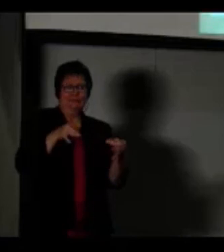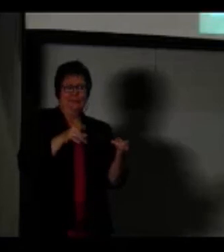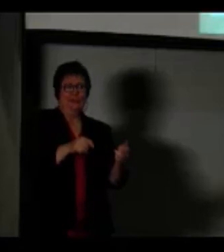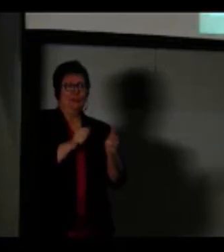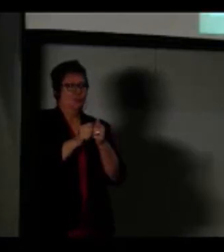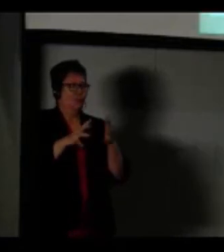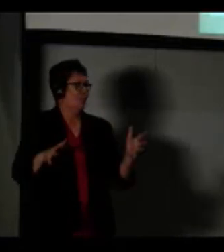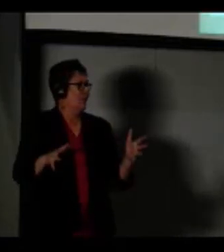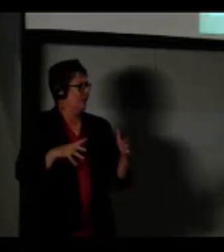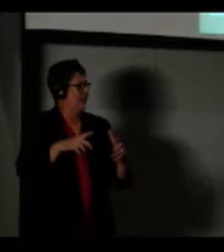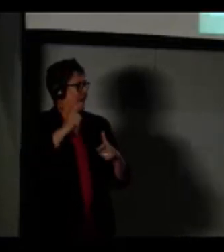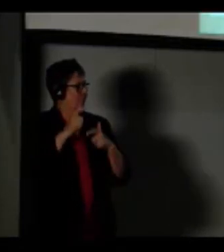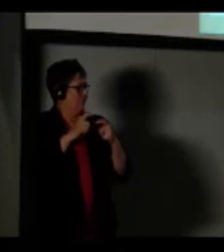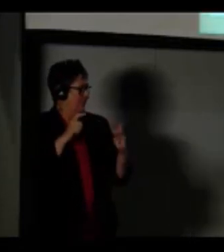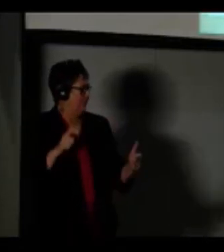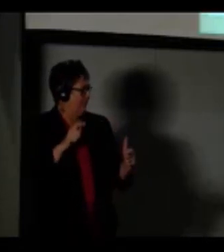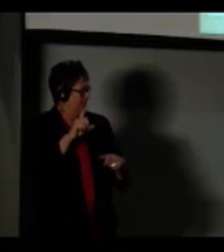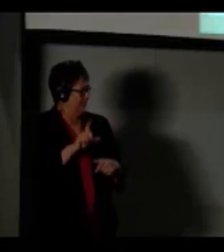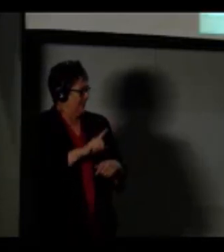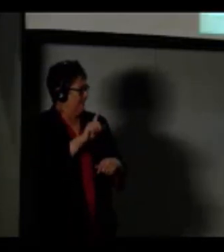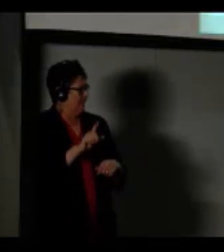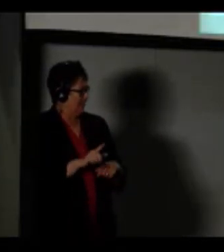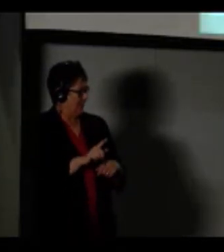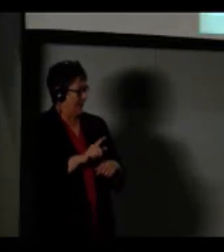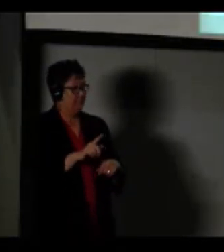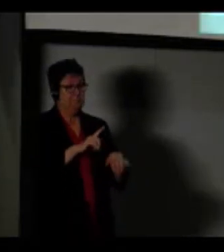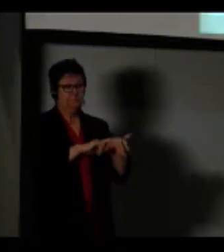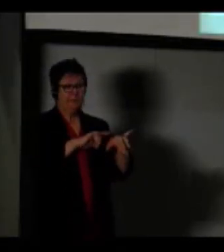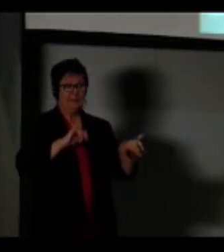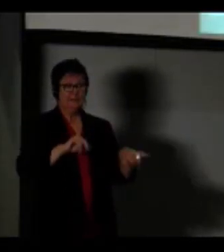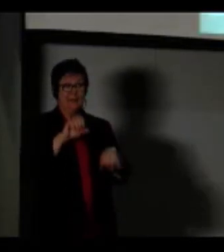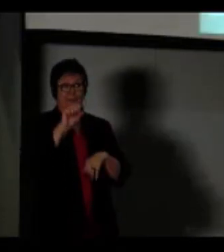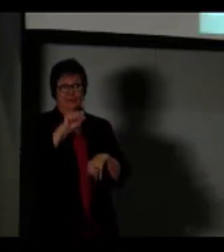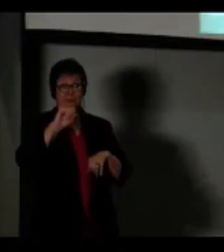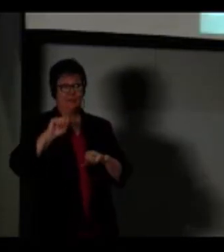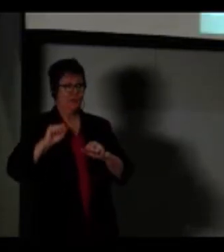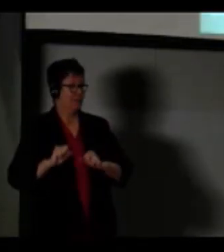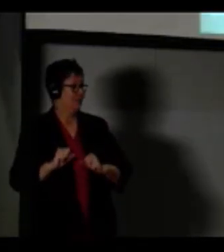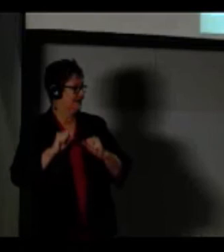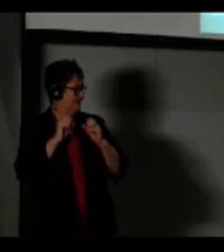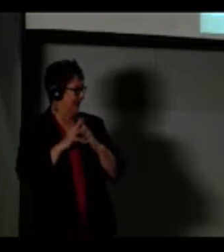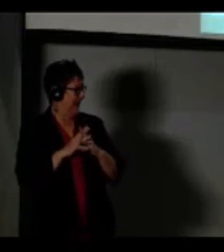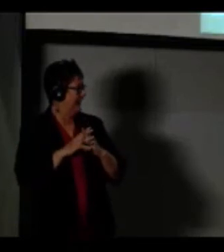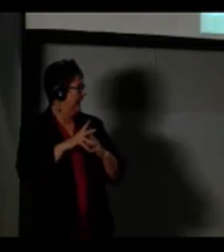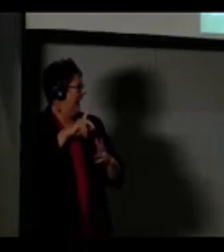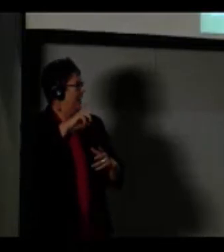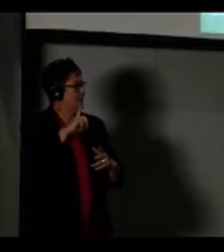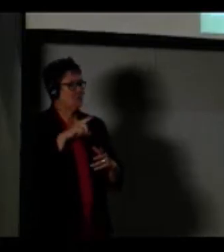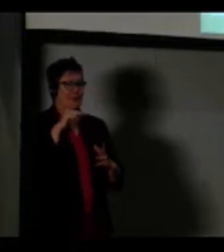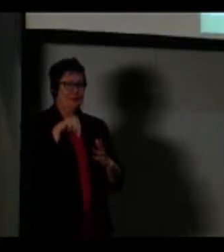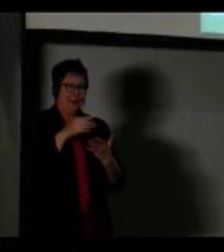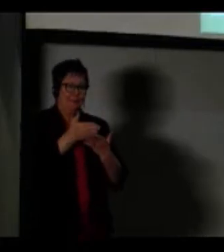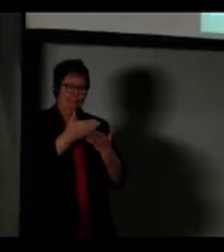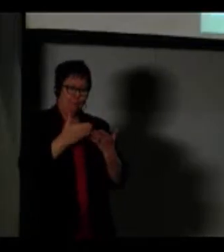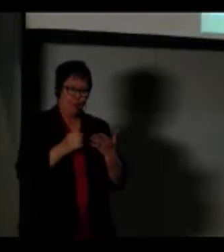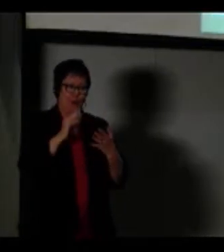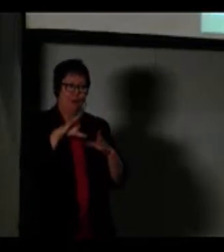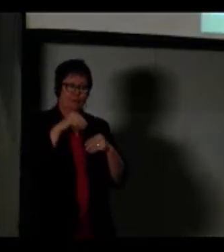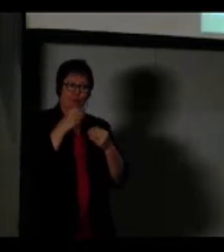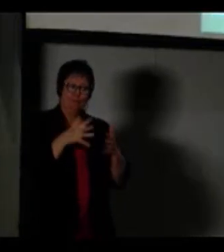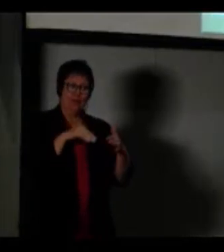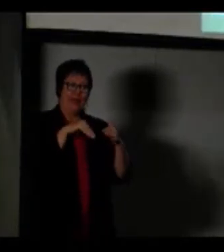extensive library. At about the same time, the Smithsonian was being founded, and it's really this element of